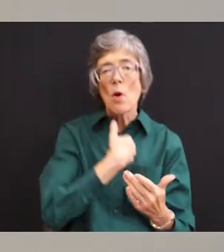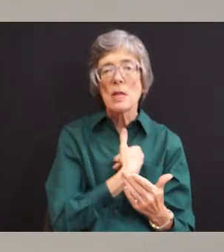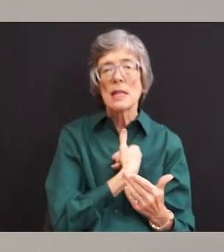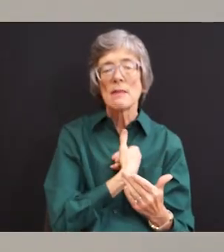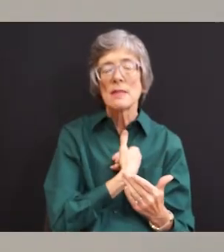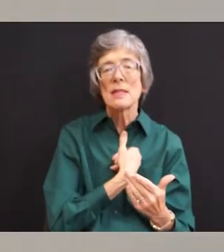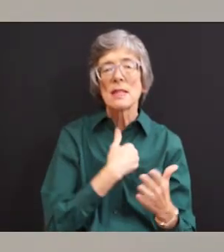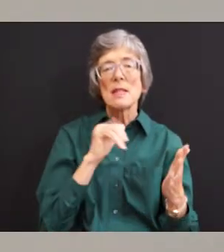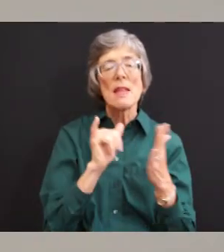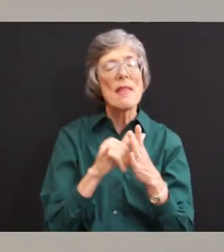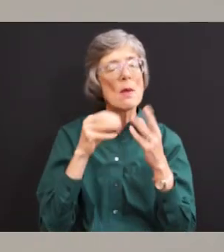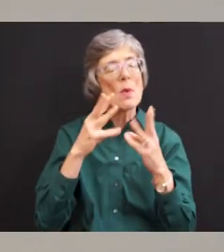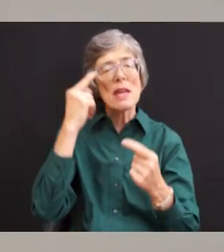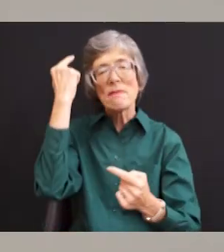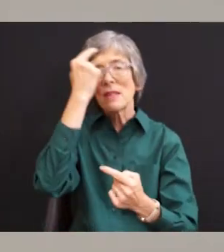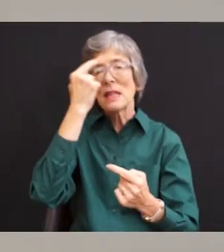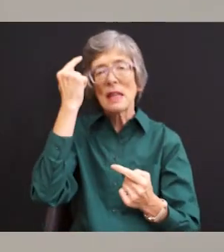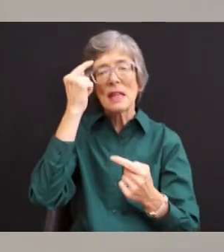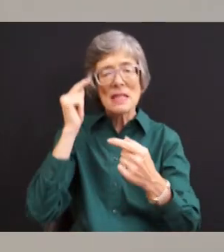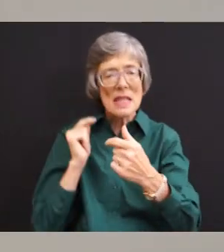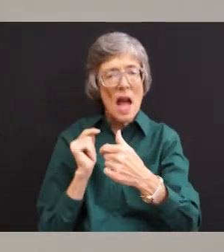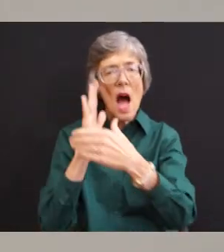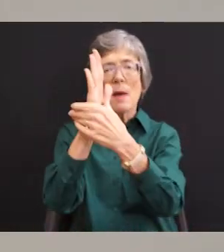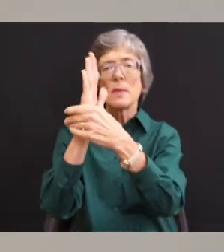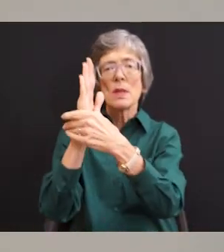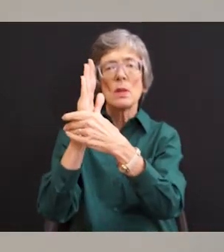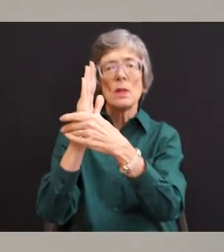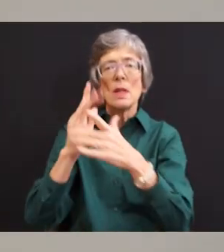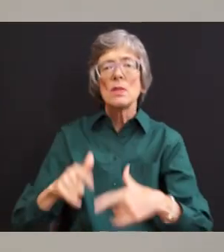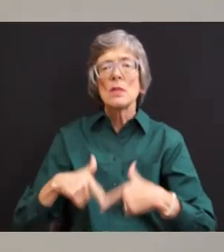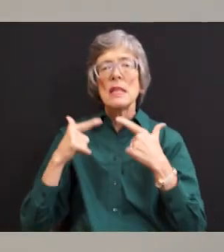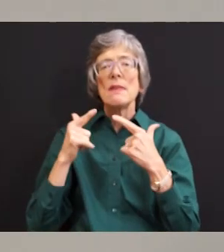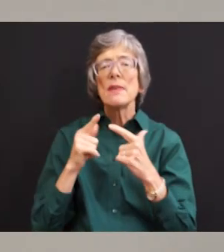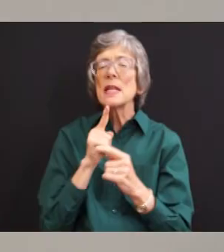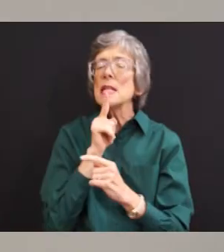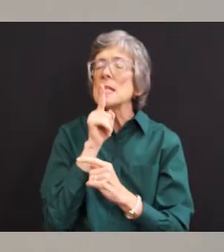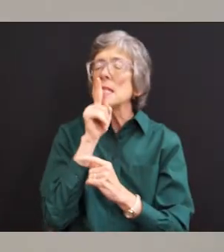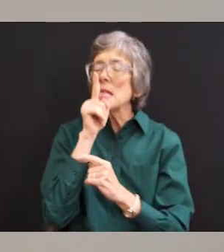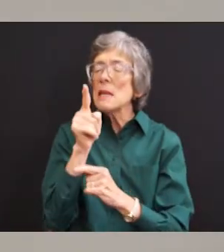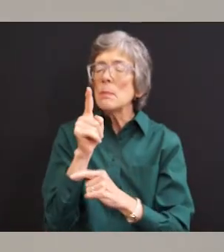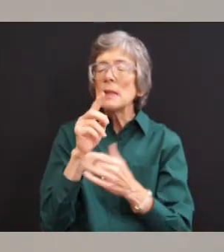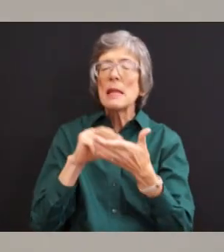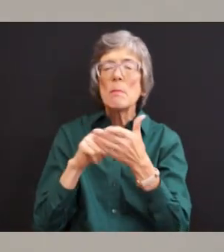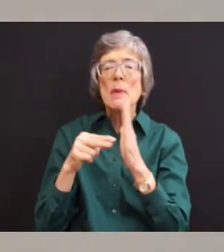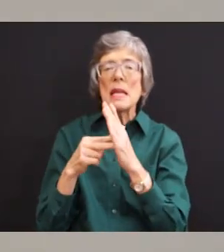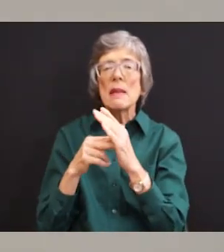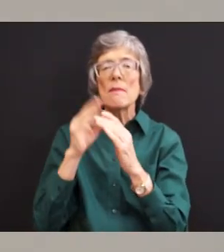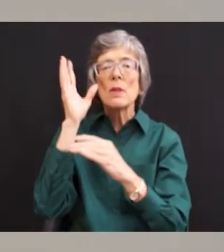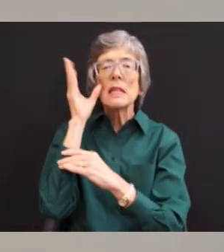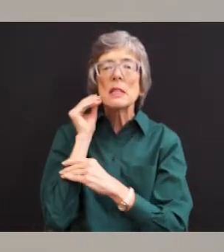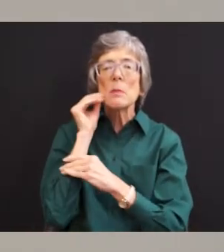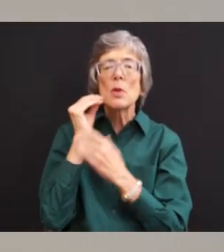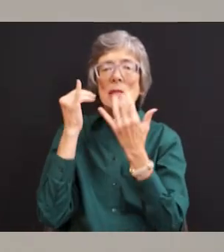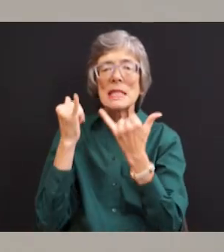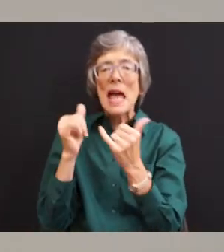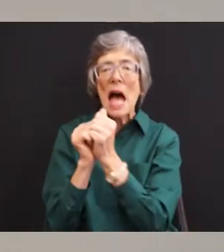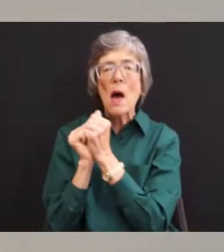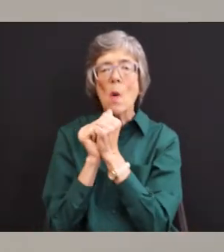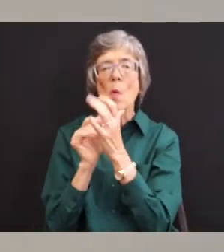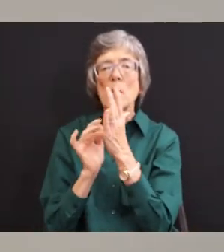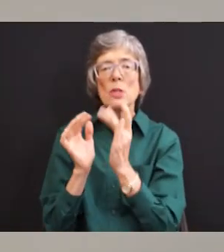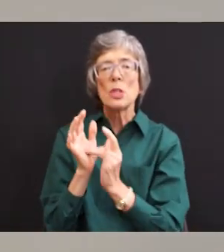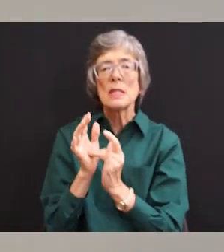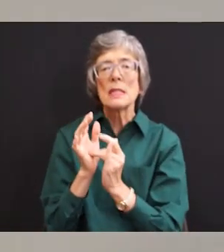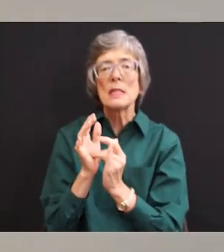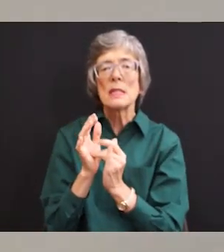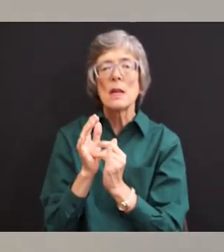way of thinking is actually an obstacle to living a deeply meaningful experience now. Rather, we enter